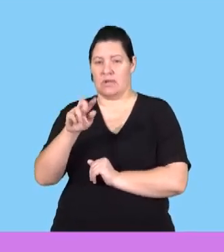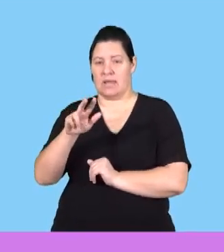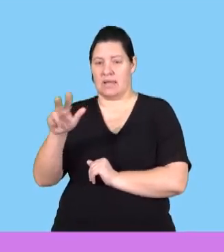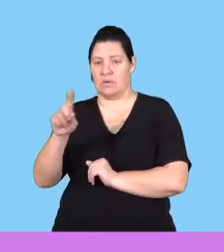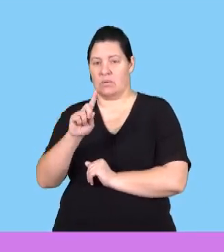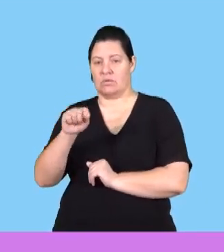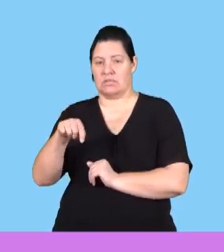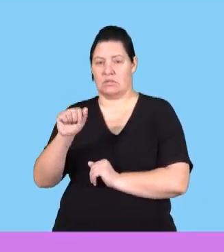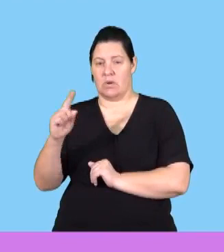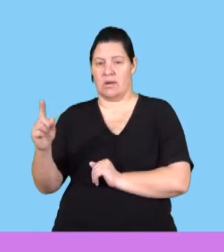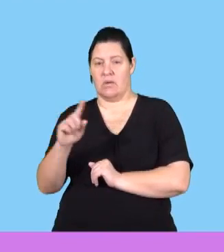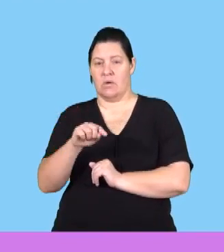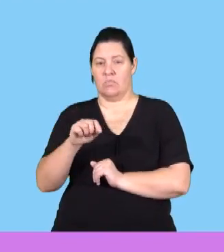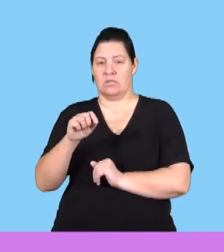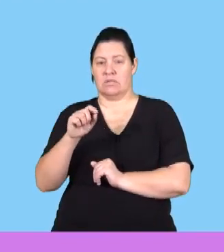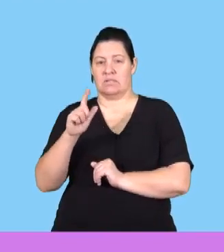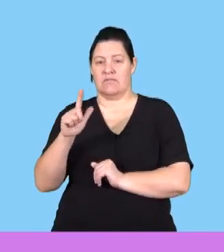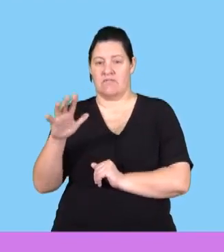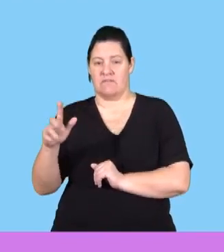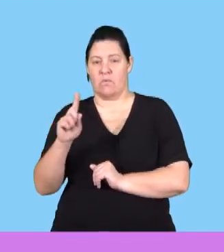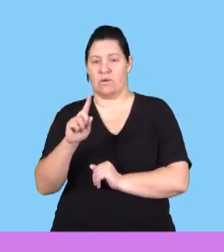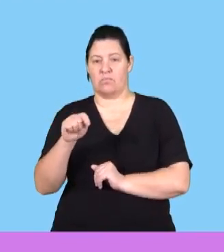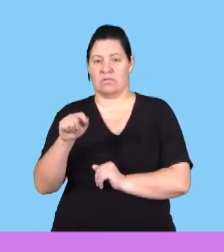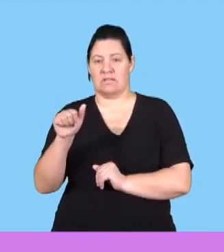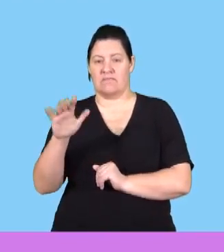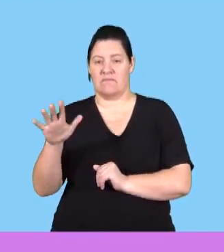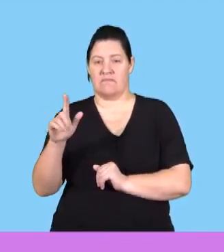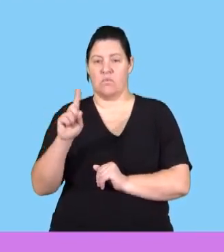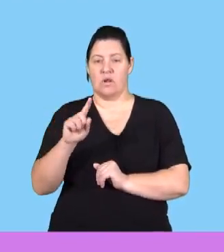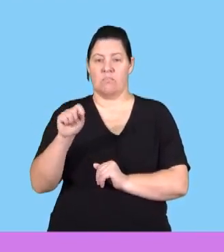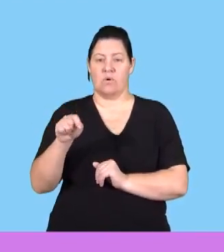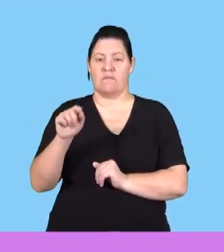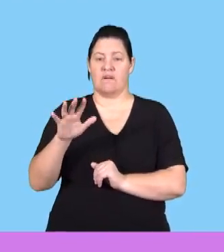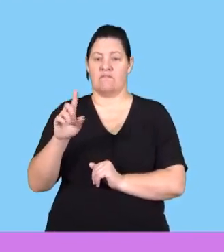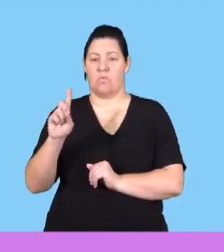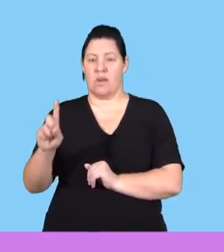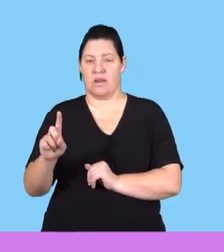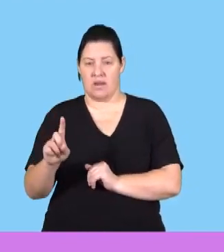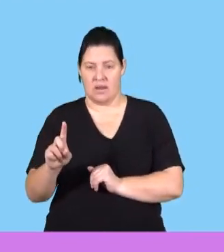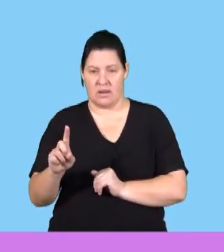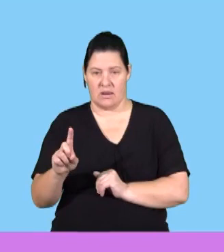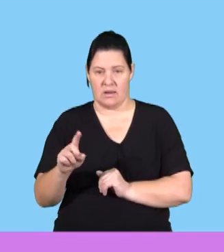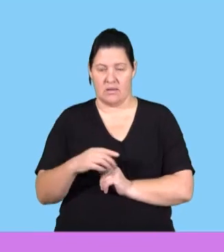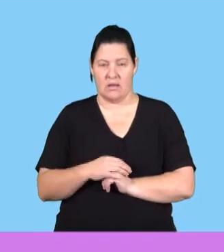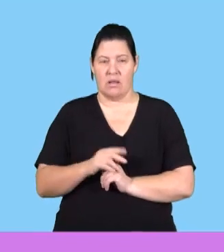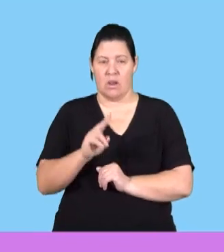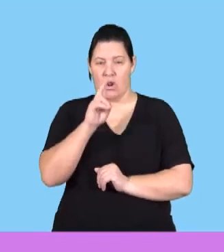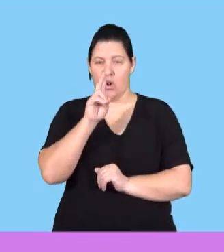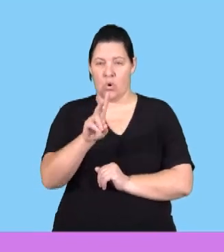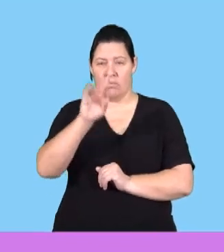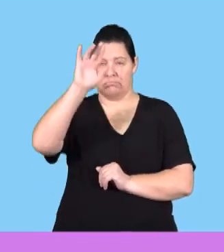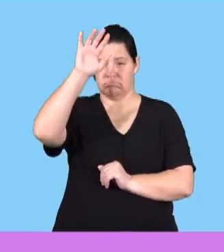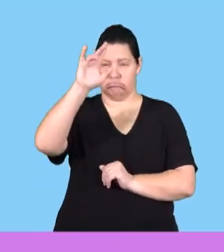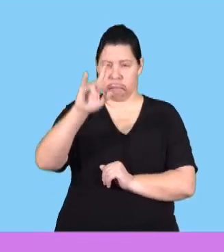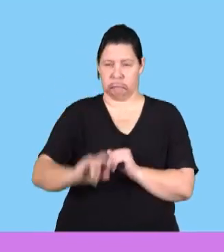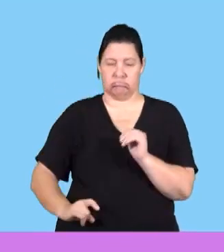1.68, 1.88, 1.61, 1.75, 1.65, 1.51. Looking